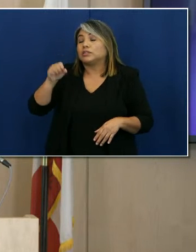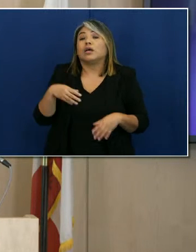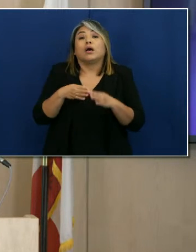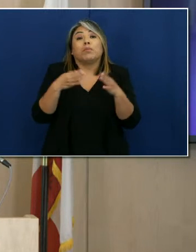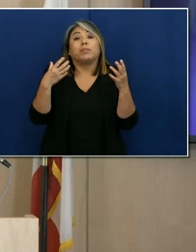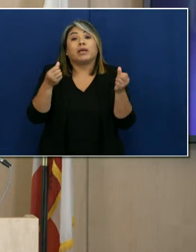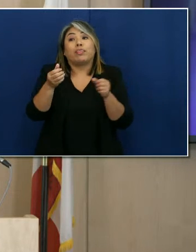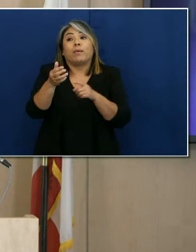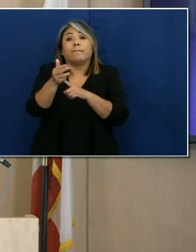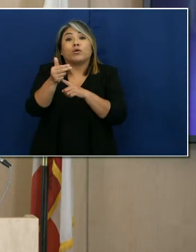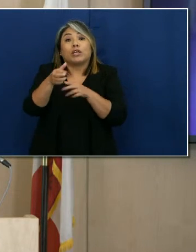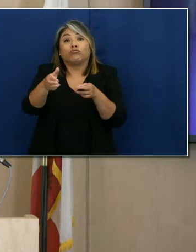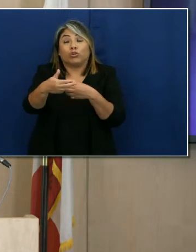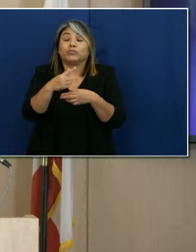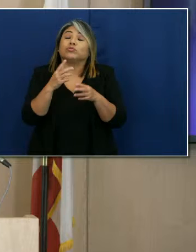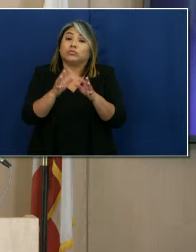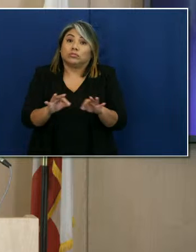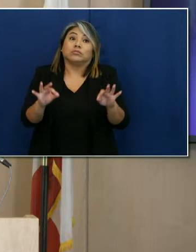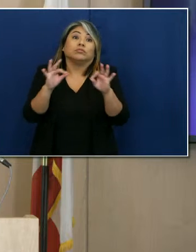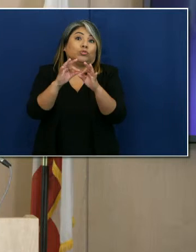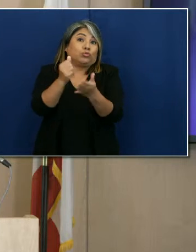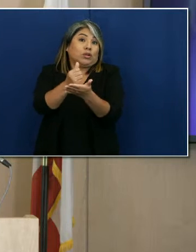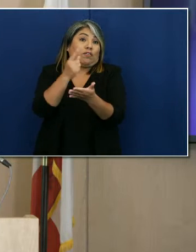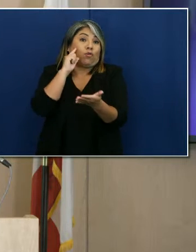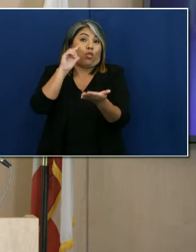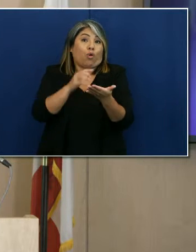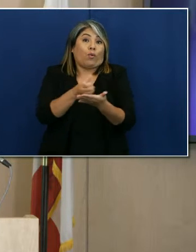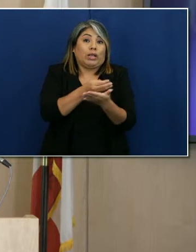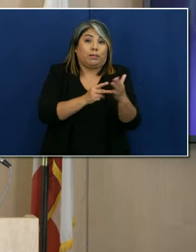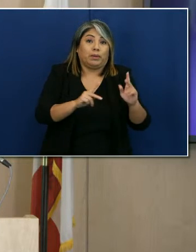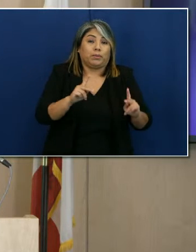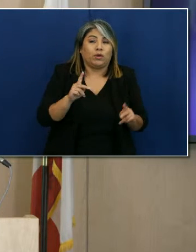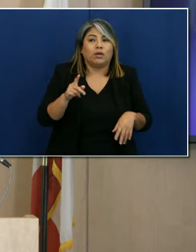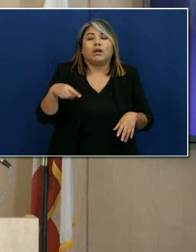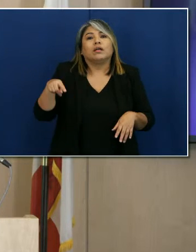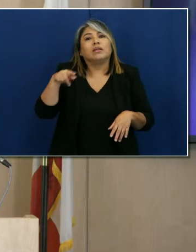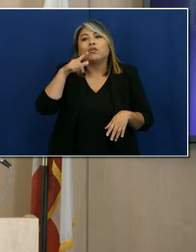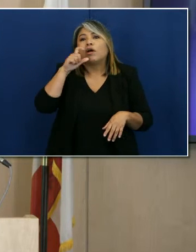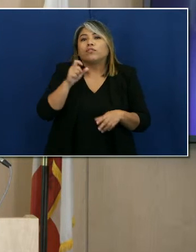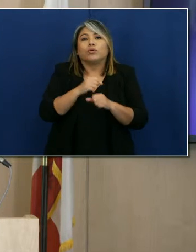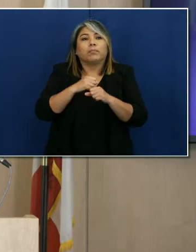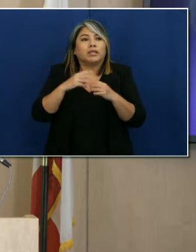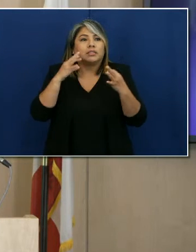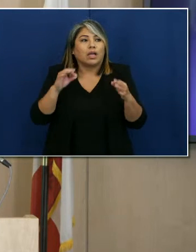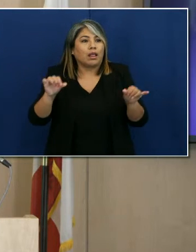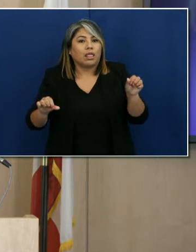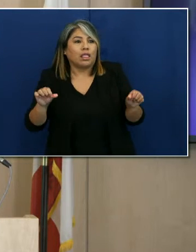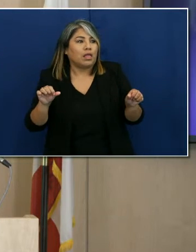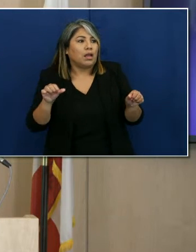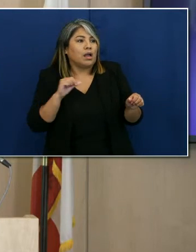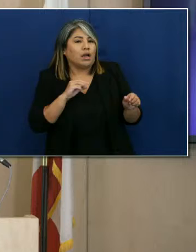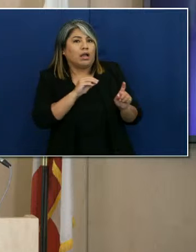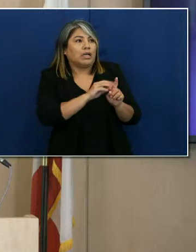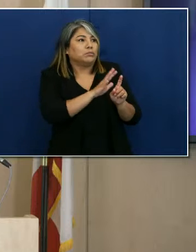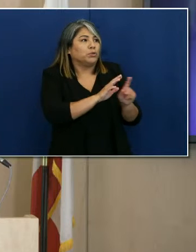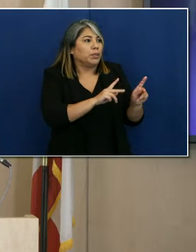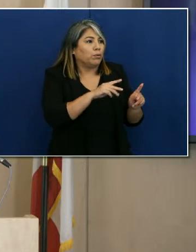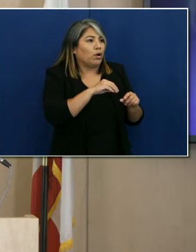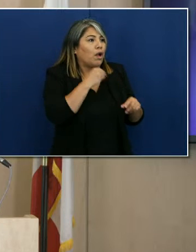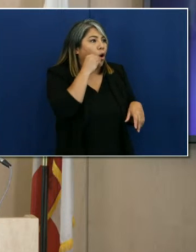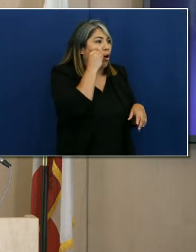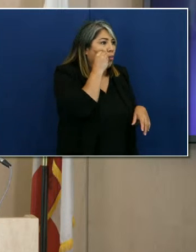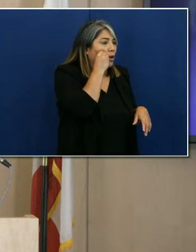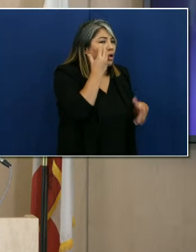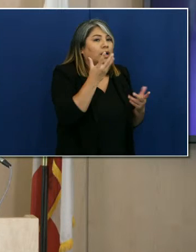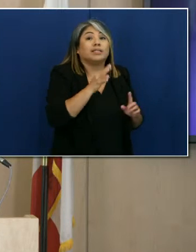are a huge asset for folks who are lower income, that they don't have to make a choice between potentially exposing people in their household,